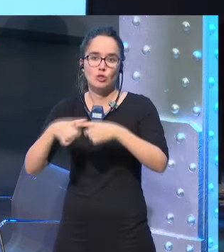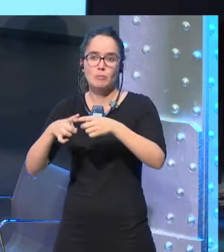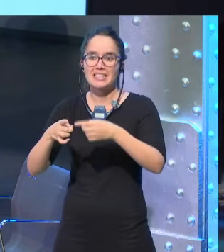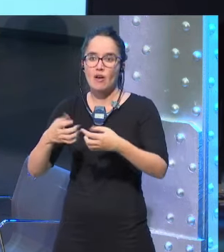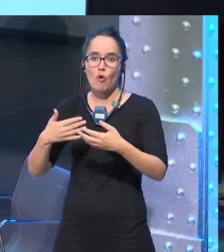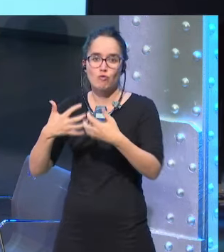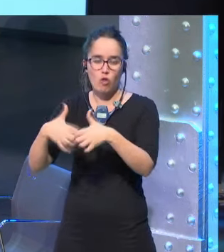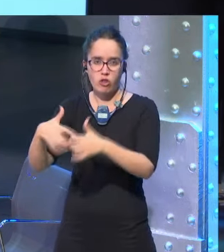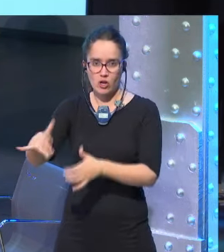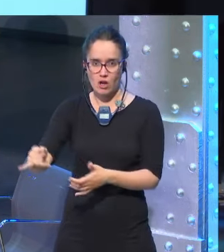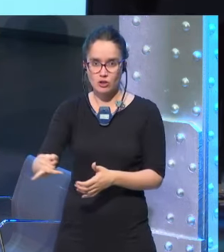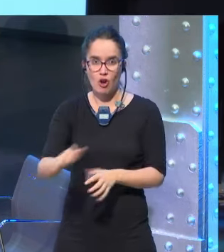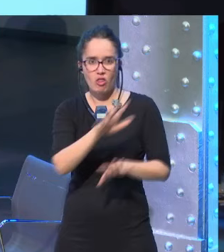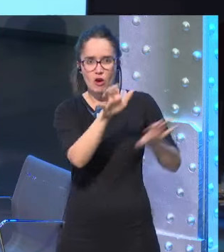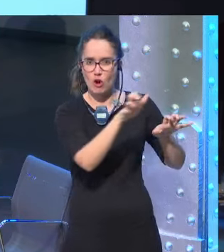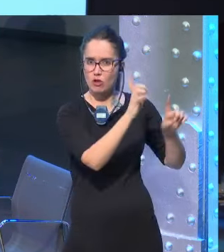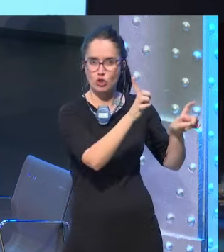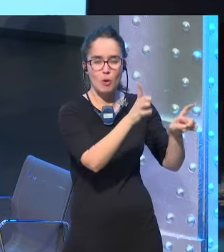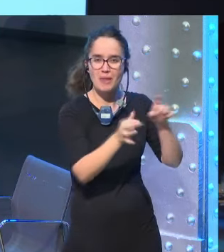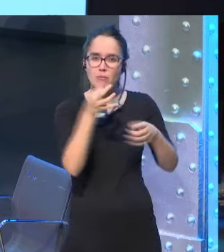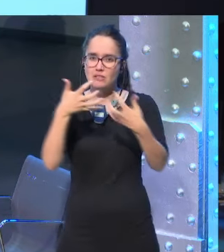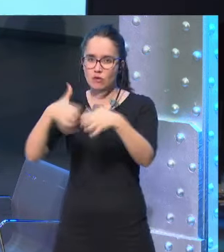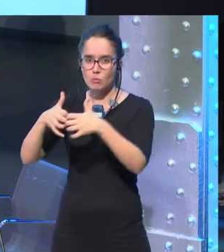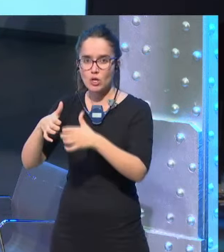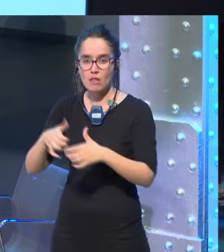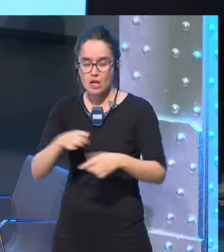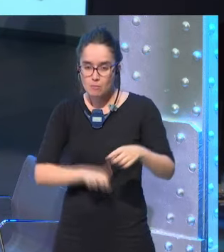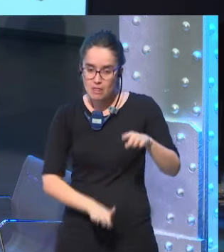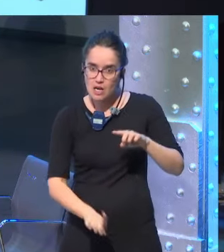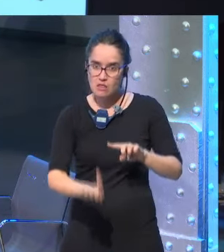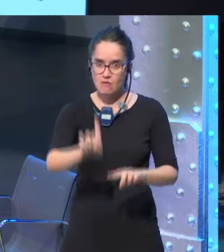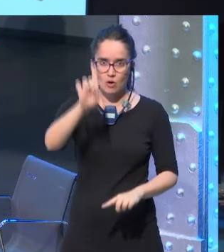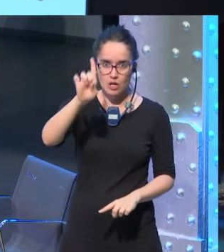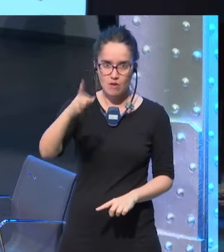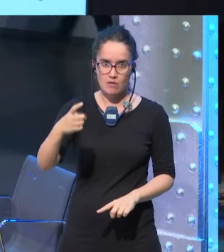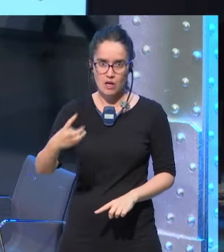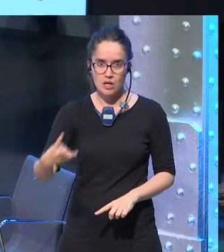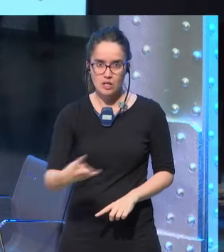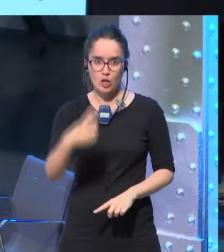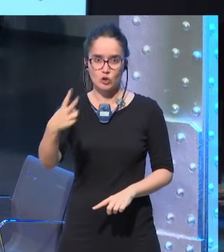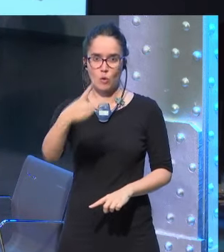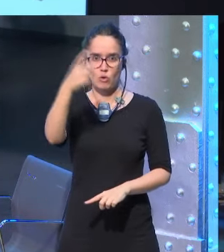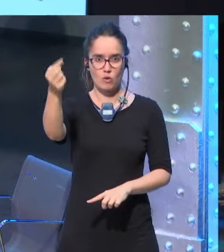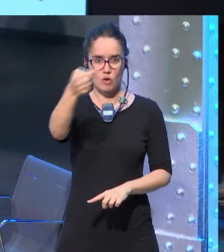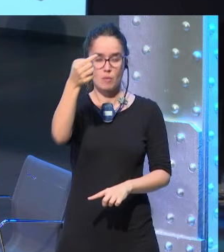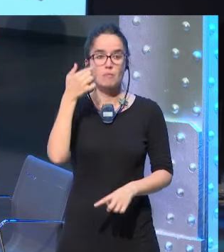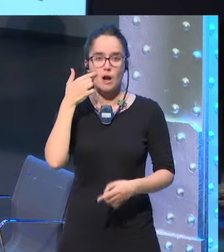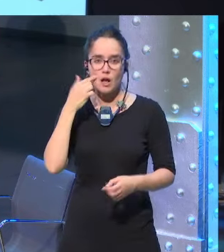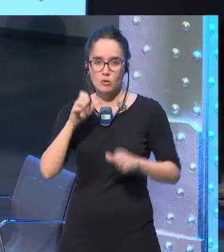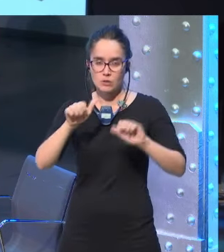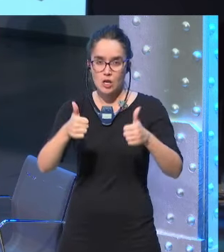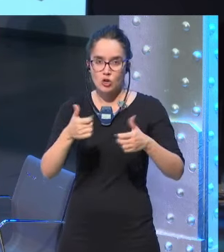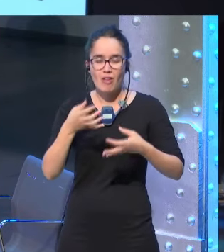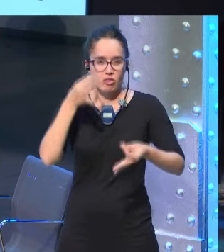quickly from below to top, just to give you a first impression. This is currently ongoing, so I also will not go into